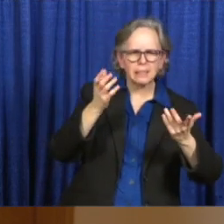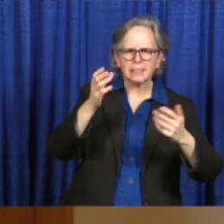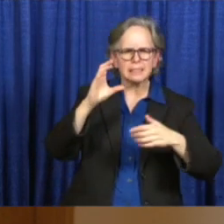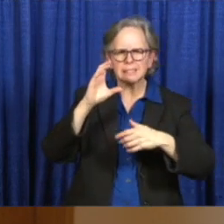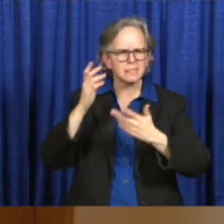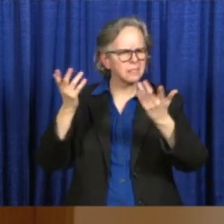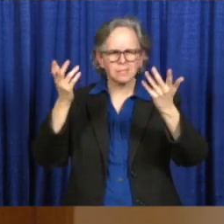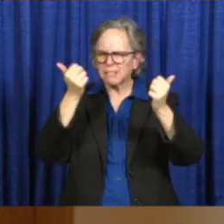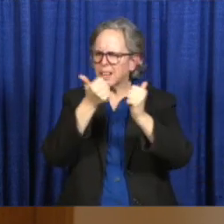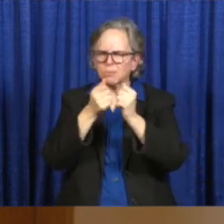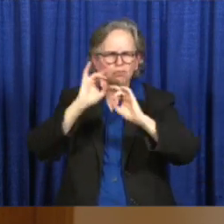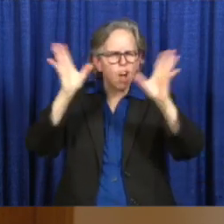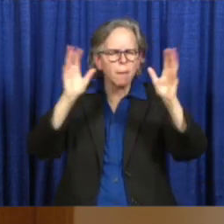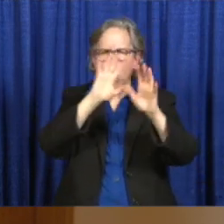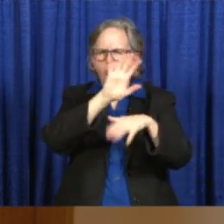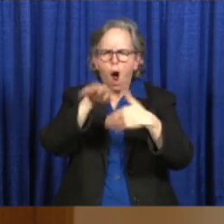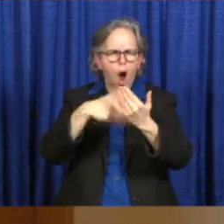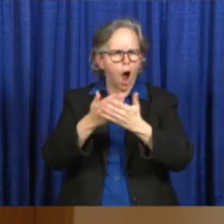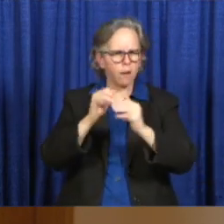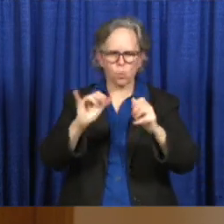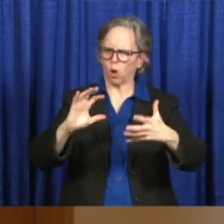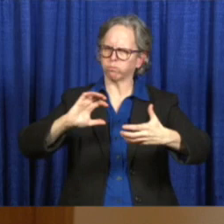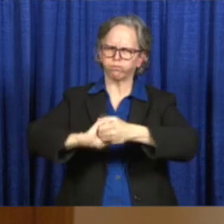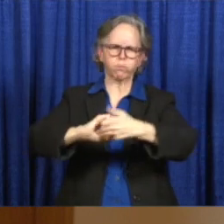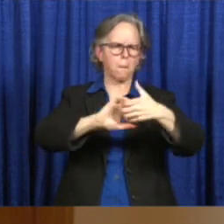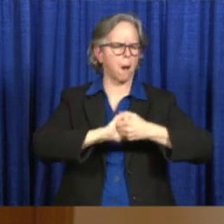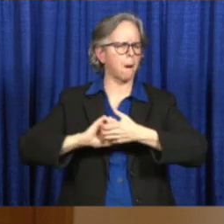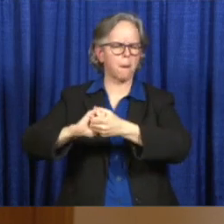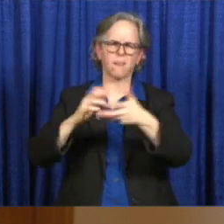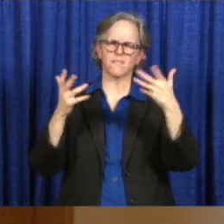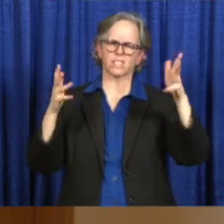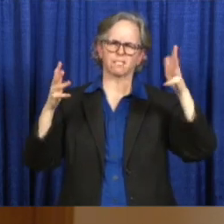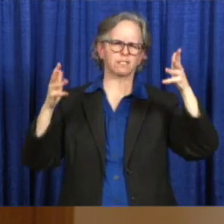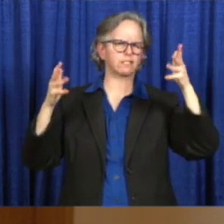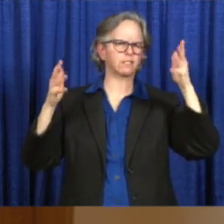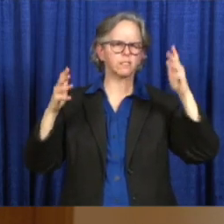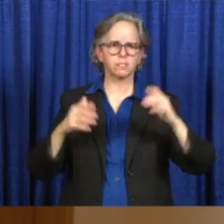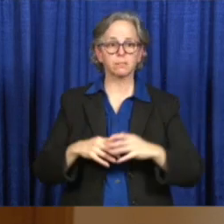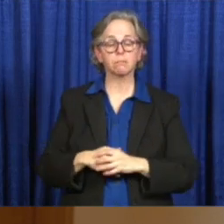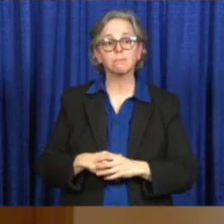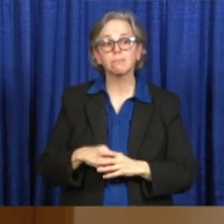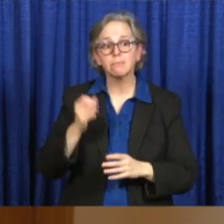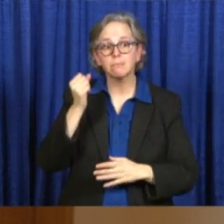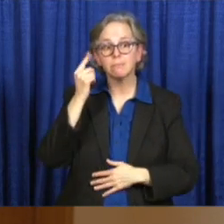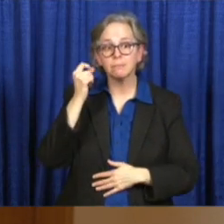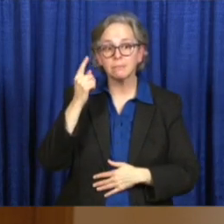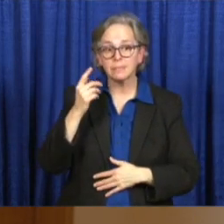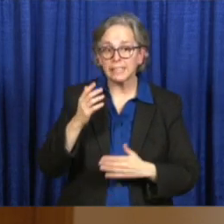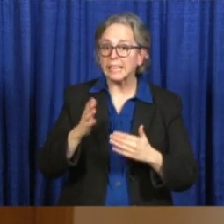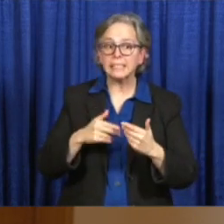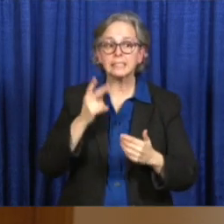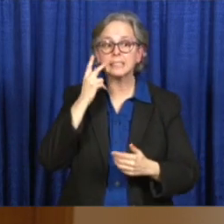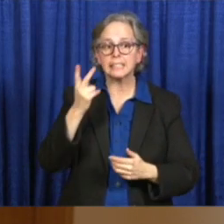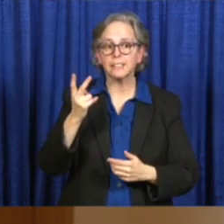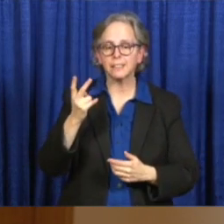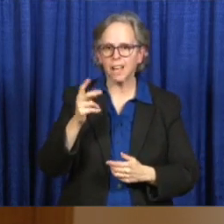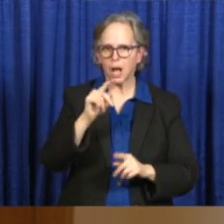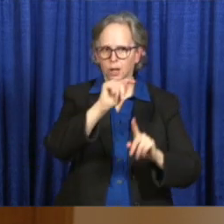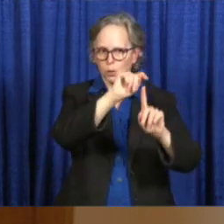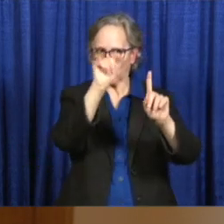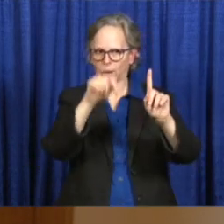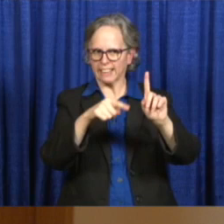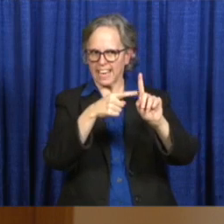trauma. And so that is most notable in the Toledo area across the border with